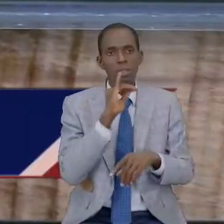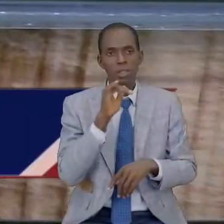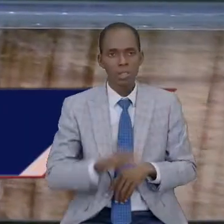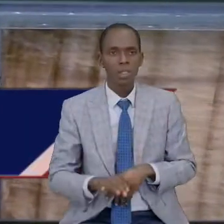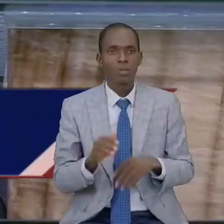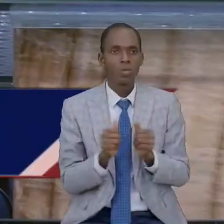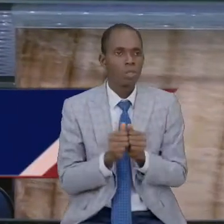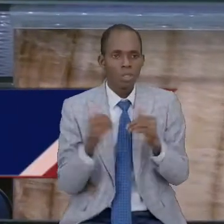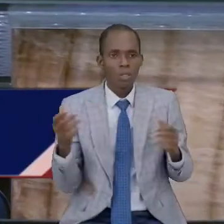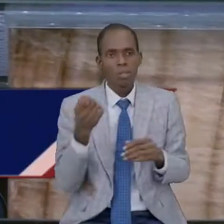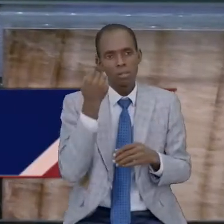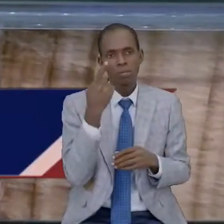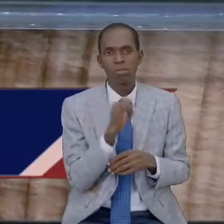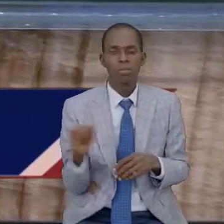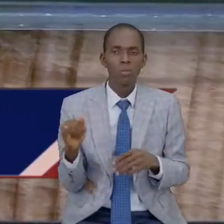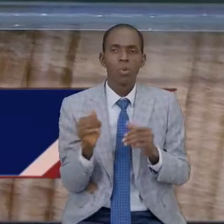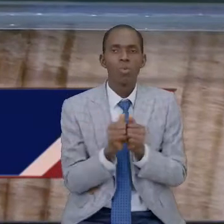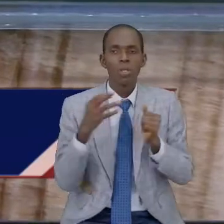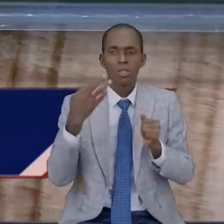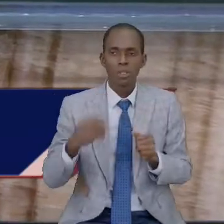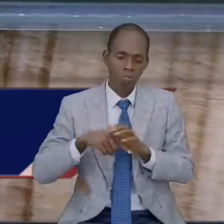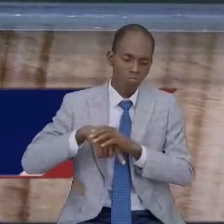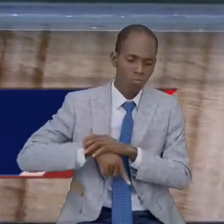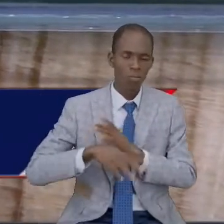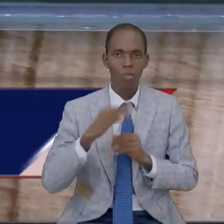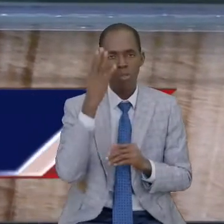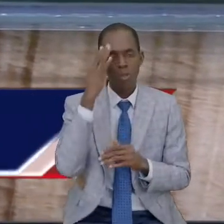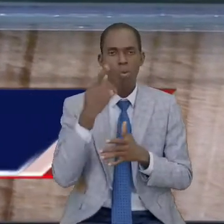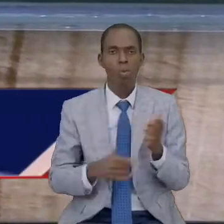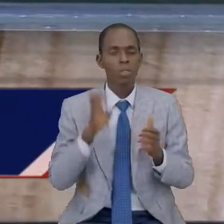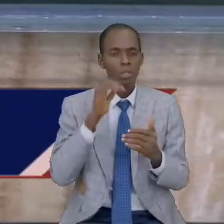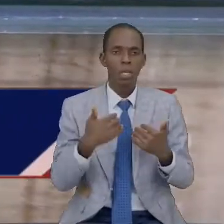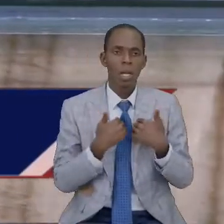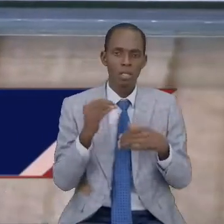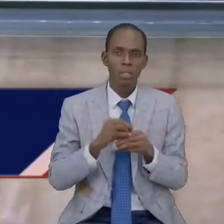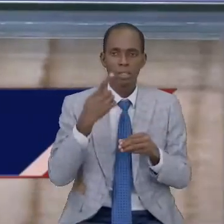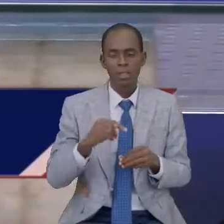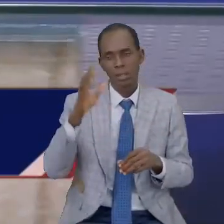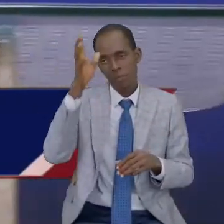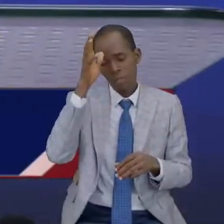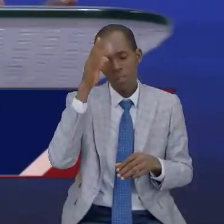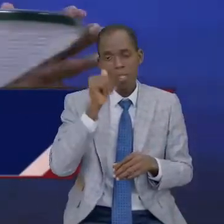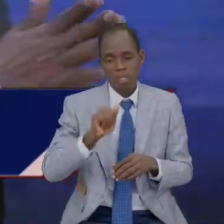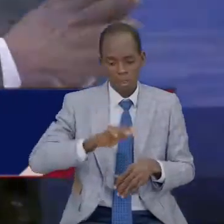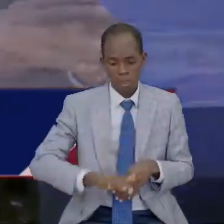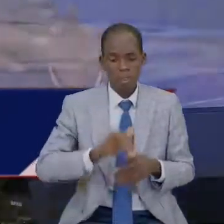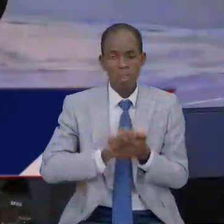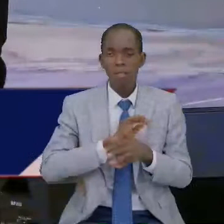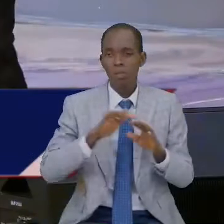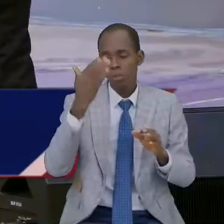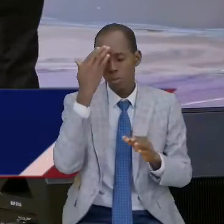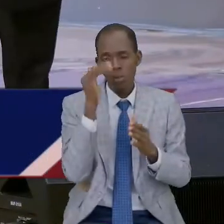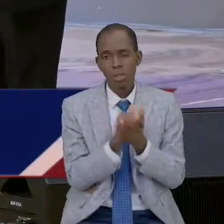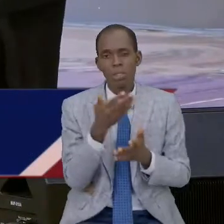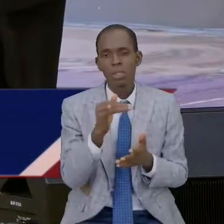instruction, a child without the depth of knowledge of what he has in the Father, a child that does not know there is a change